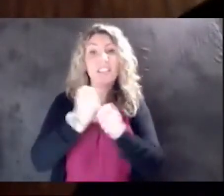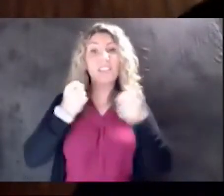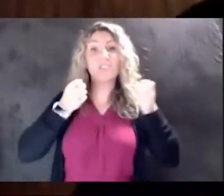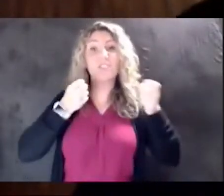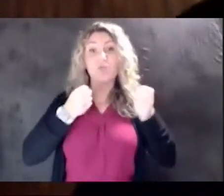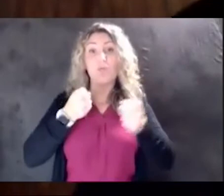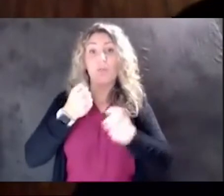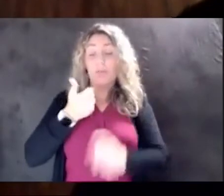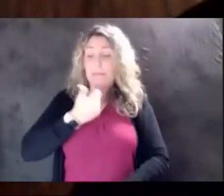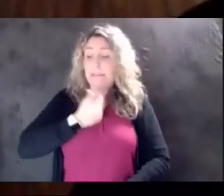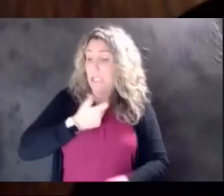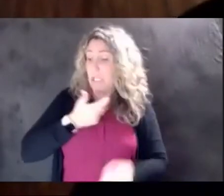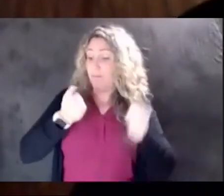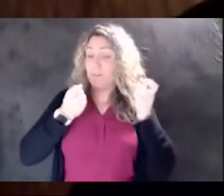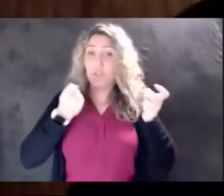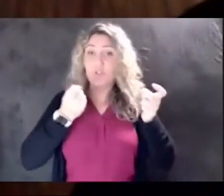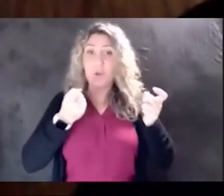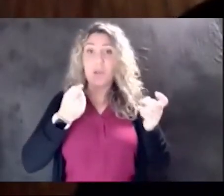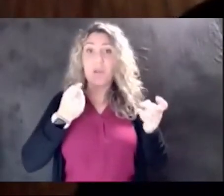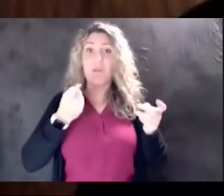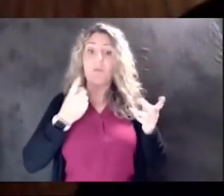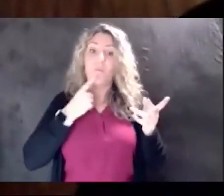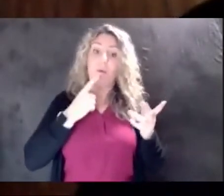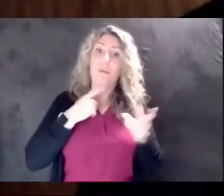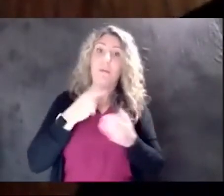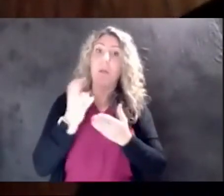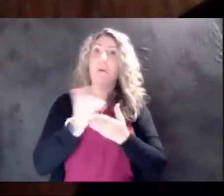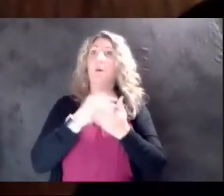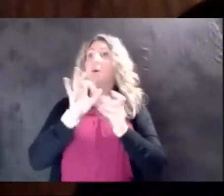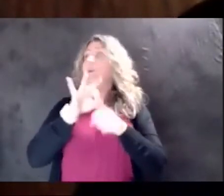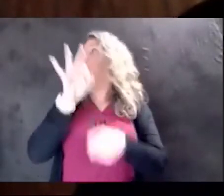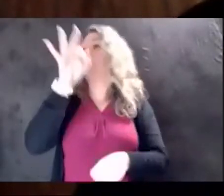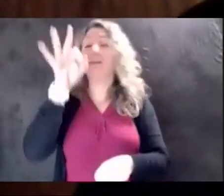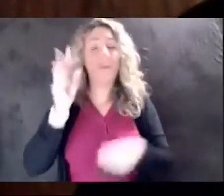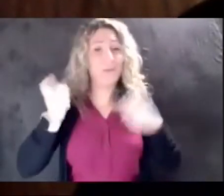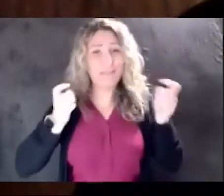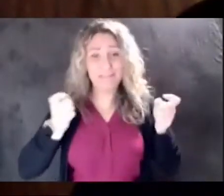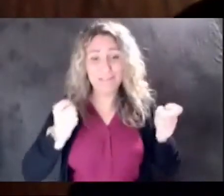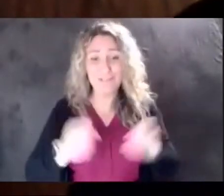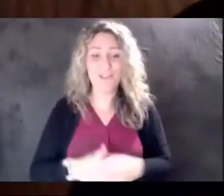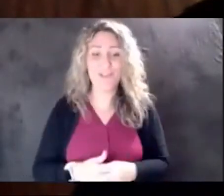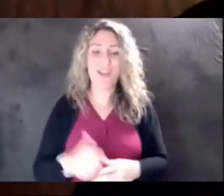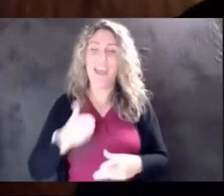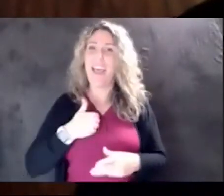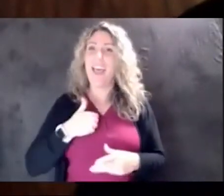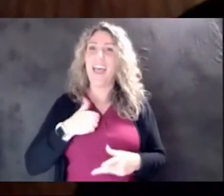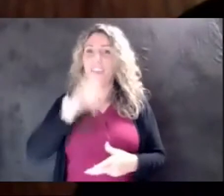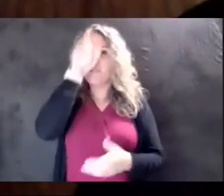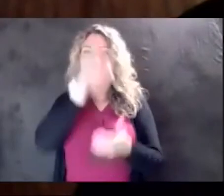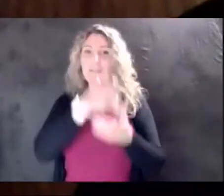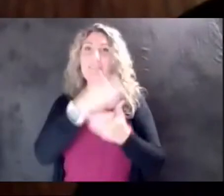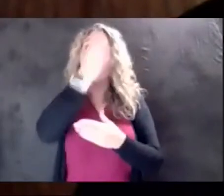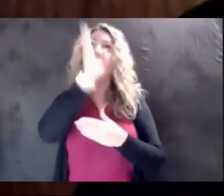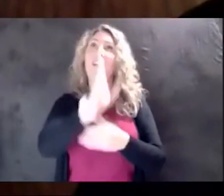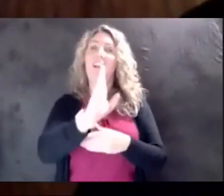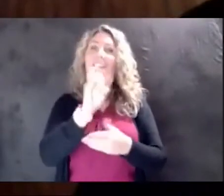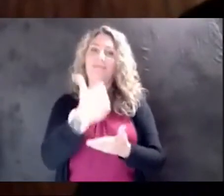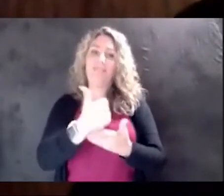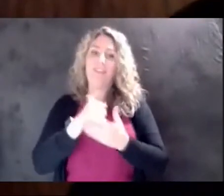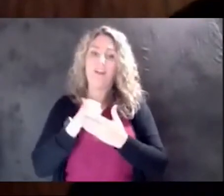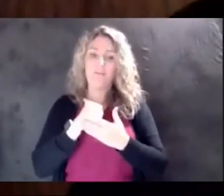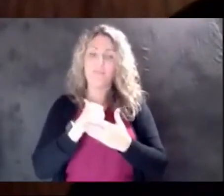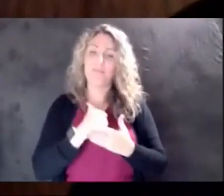self-control, or I should say Holy Ghost control, because I believe that God really has helped me in that.